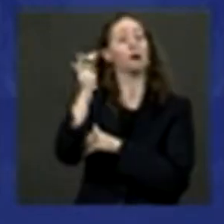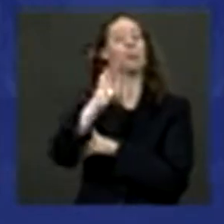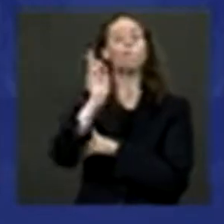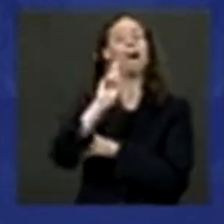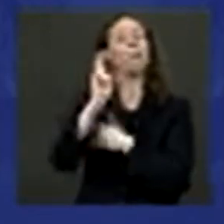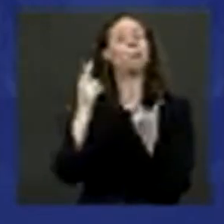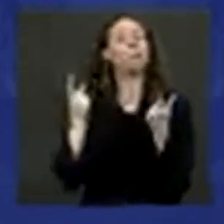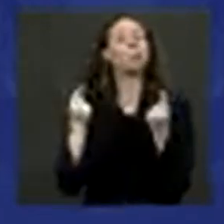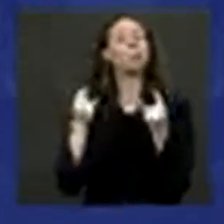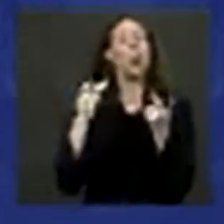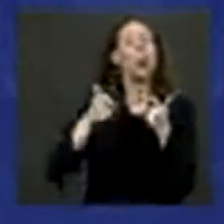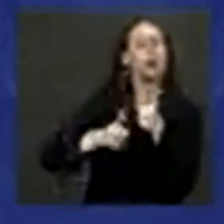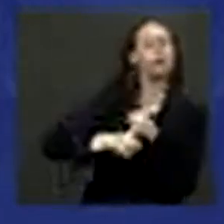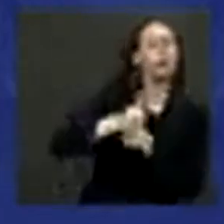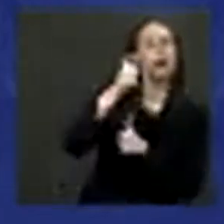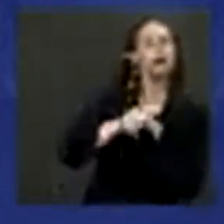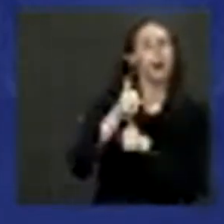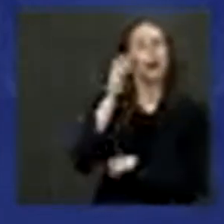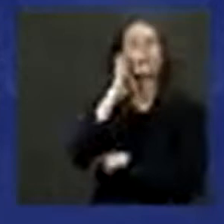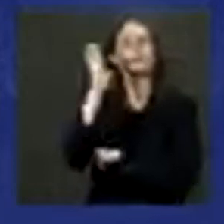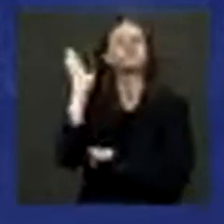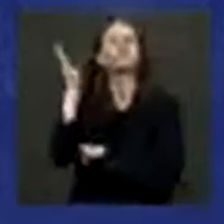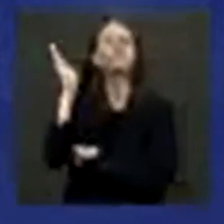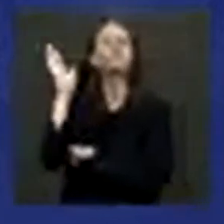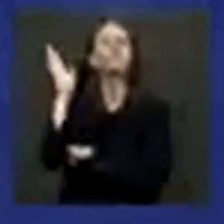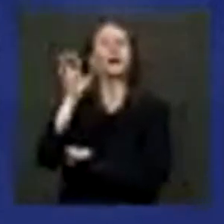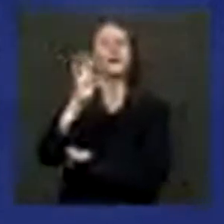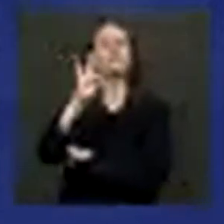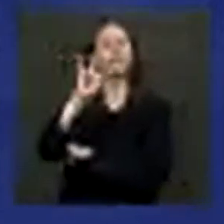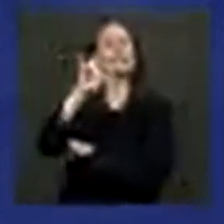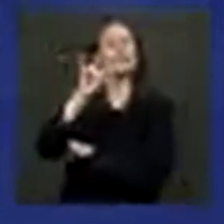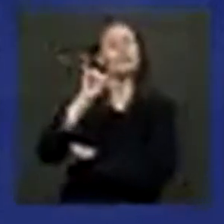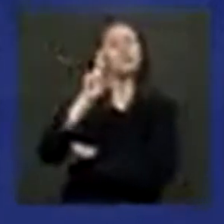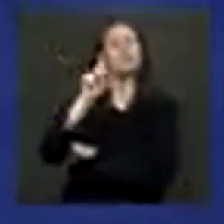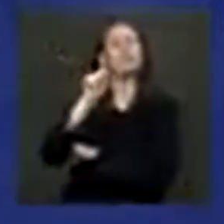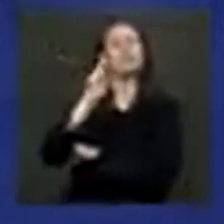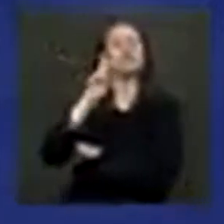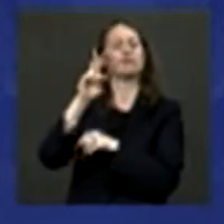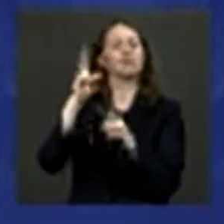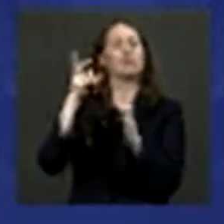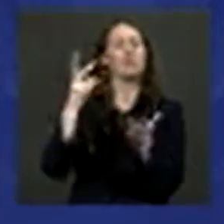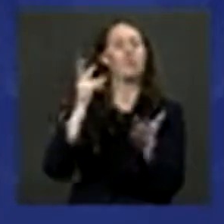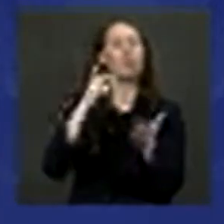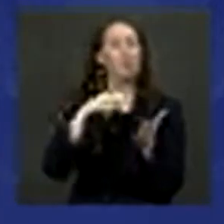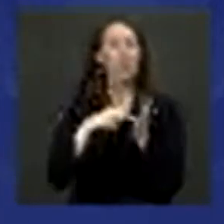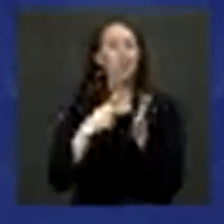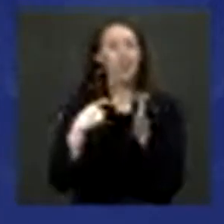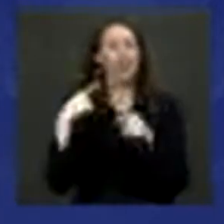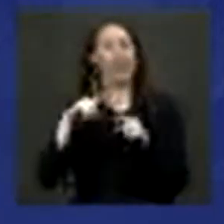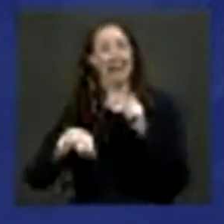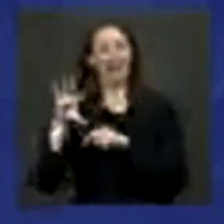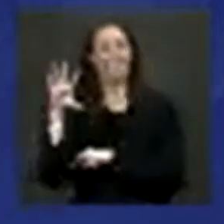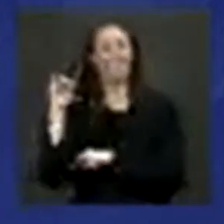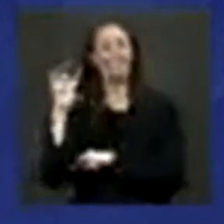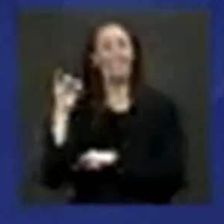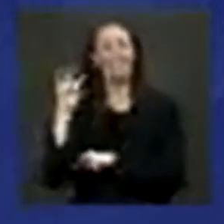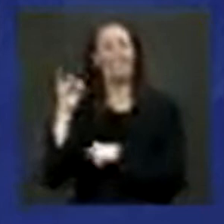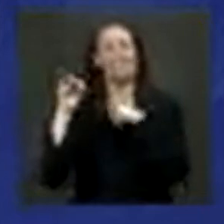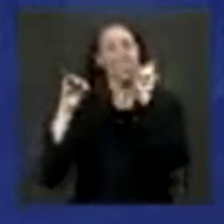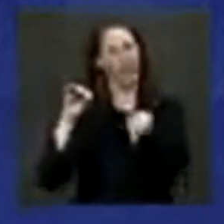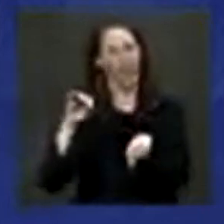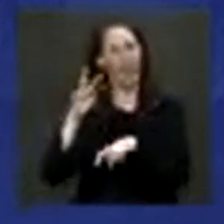filibuster, meaning that we'd have to get 60 votes, not 50 votes, to increase the debt limit.